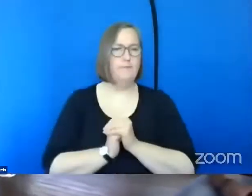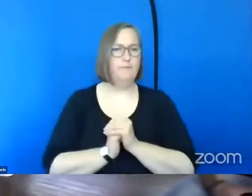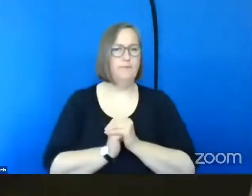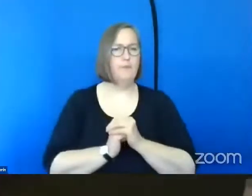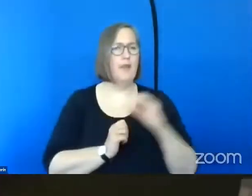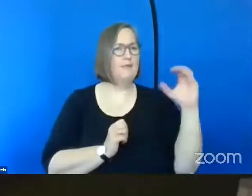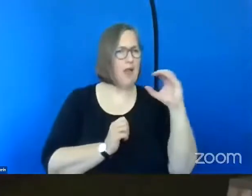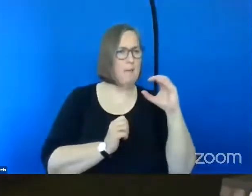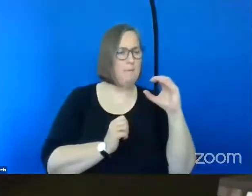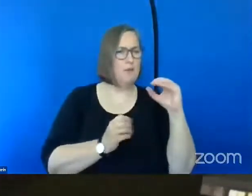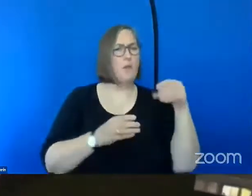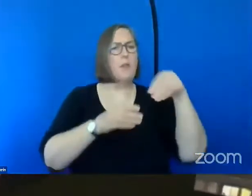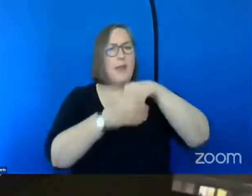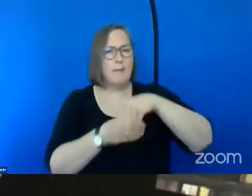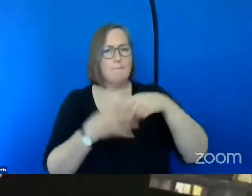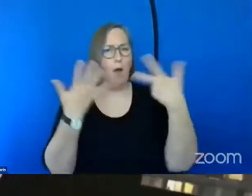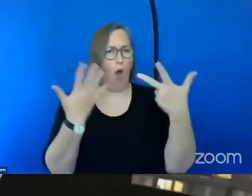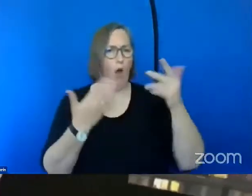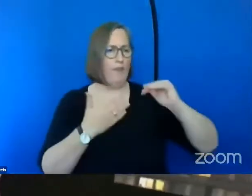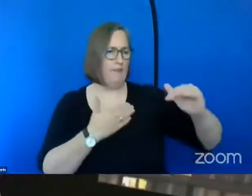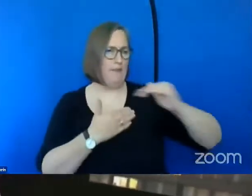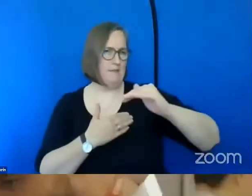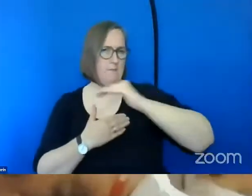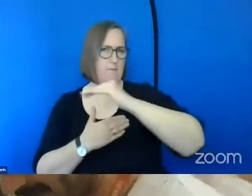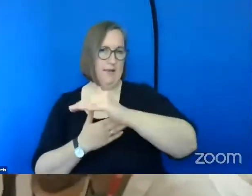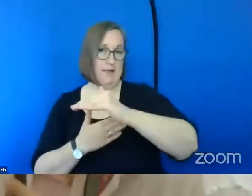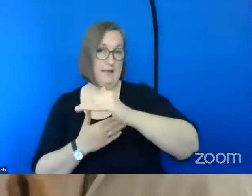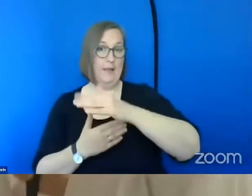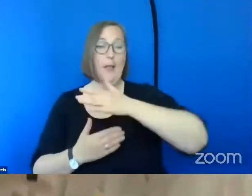concentration, and endurance.